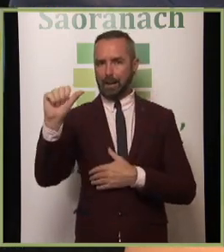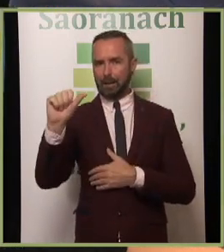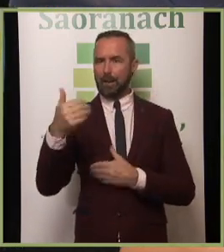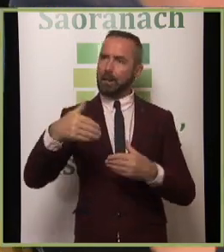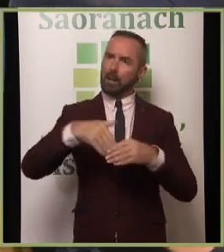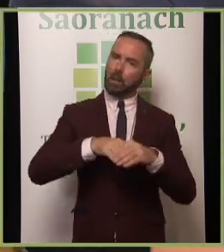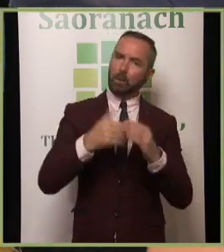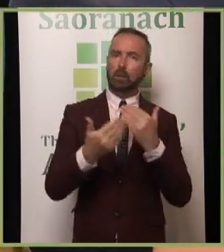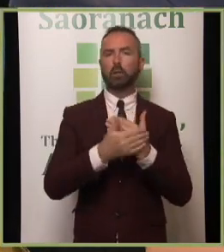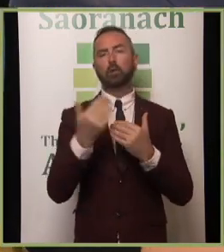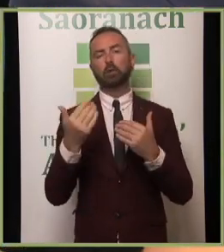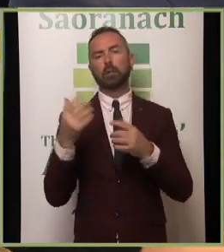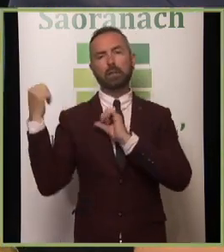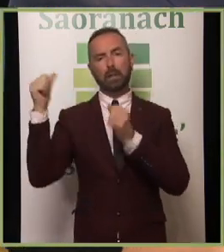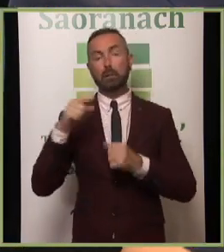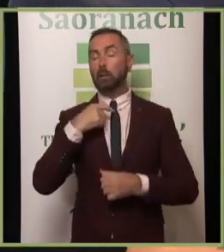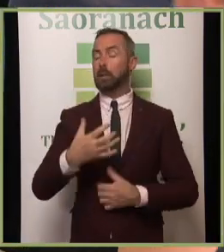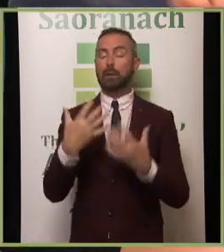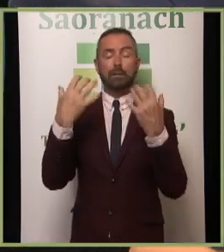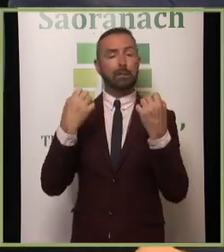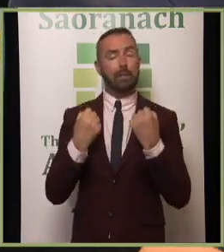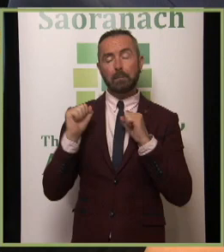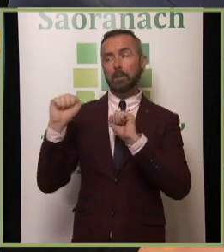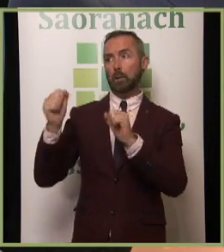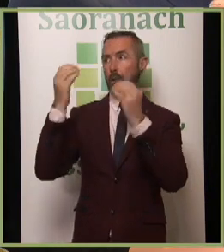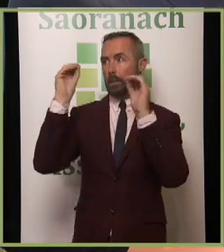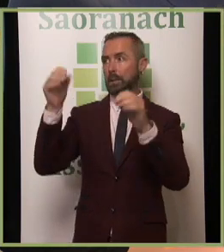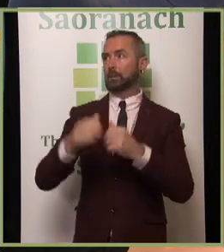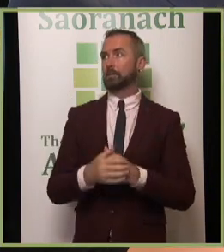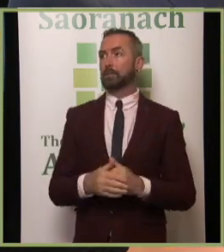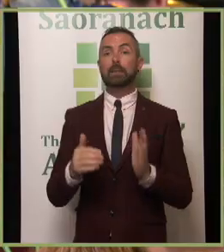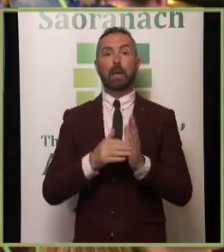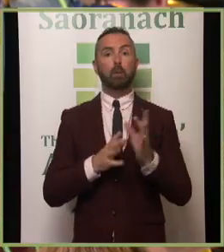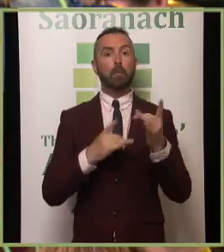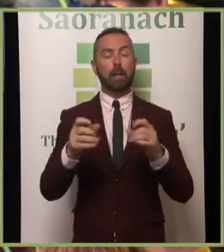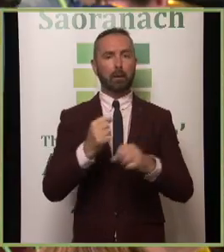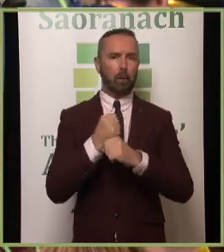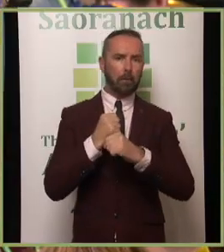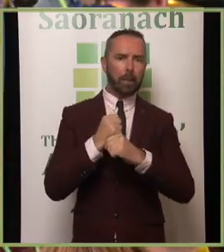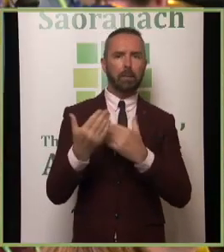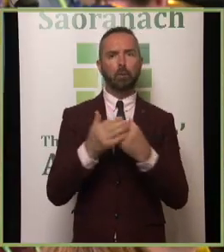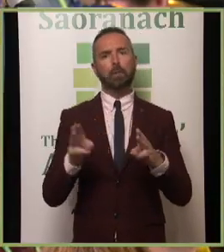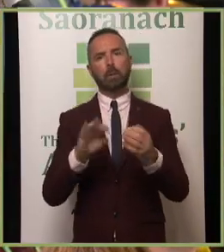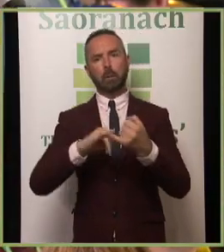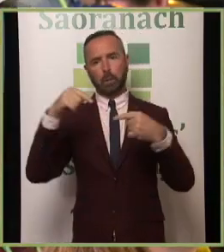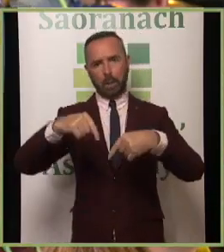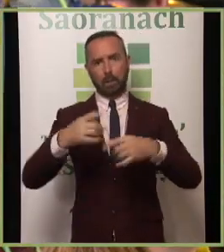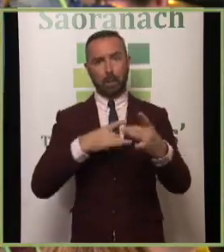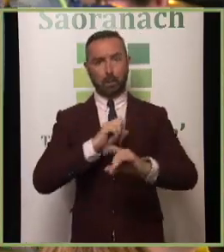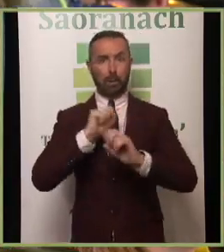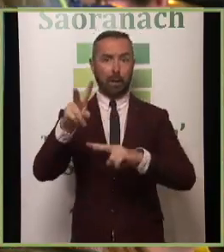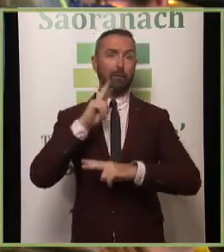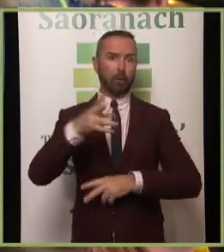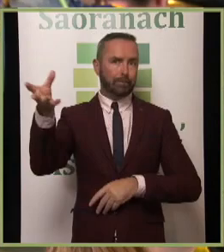younger generation. But I take that that's your, thank you. Yeah, and we made a commitment to the younger people that were here that we would make sure their voices were heard. We